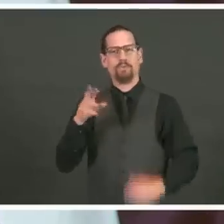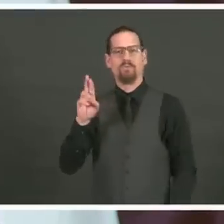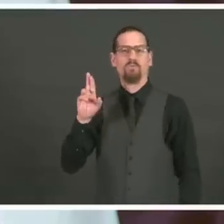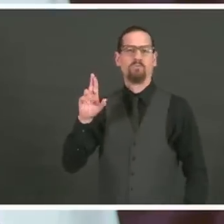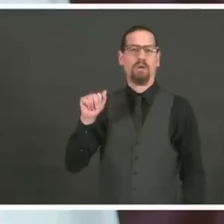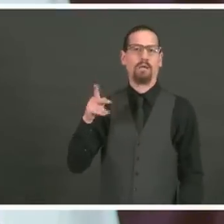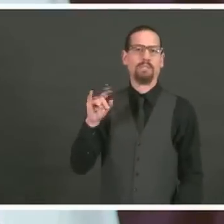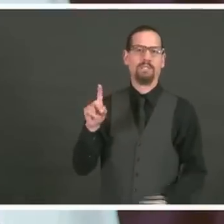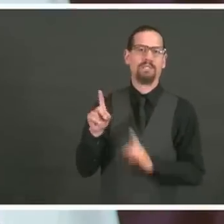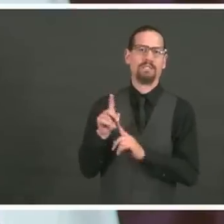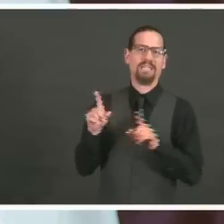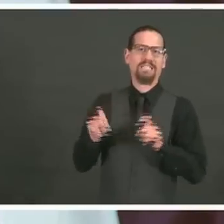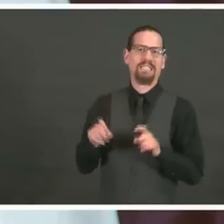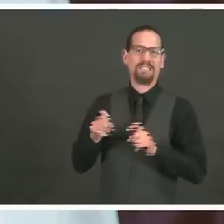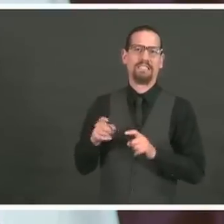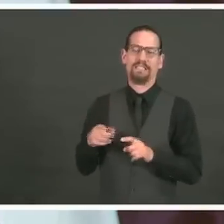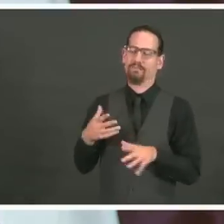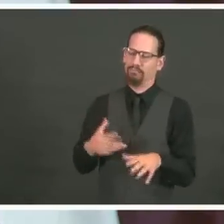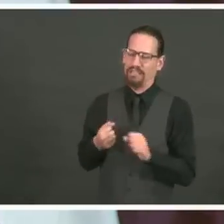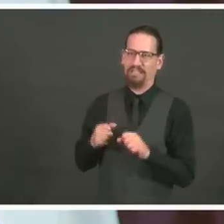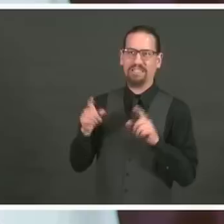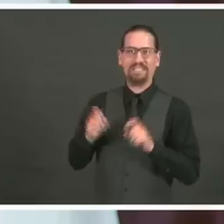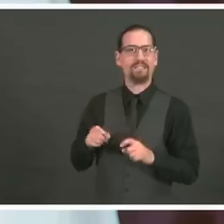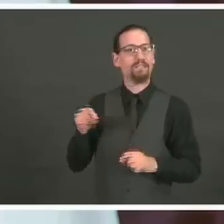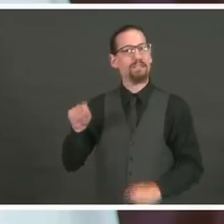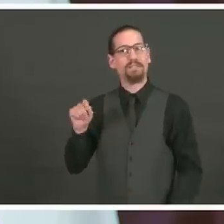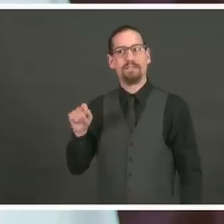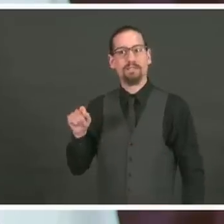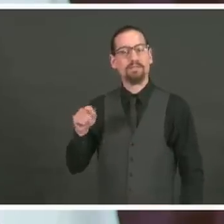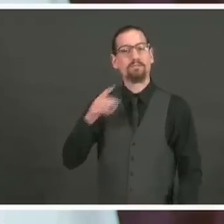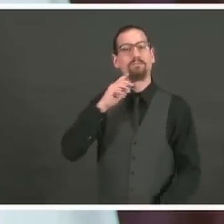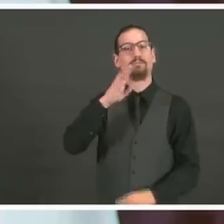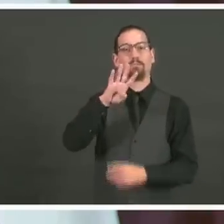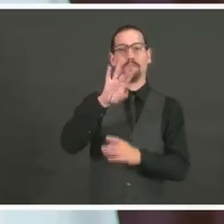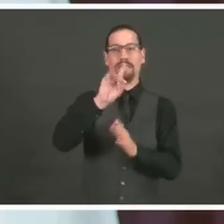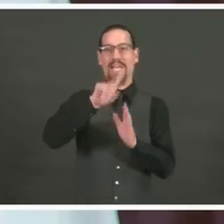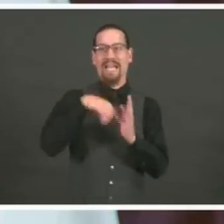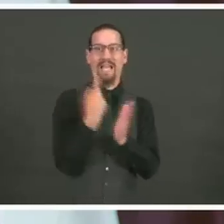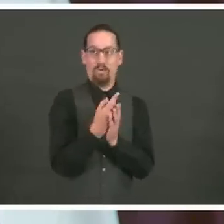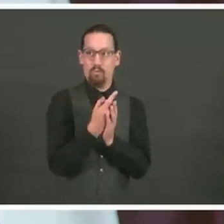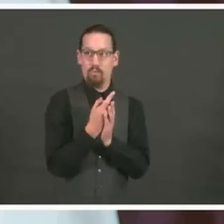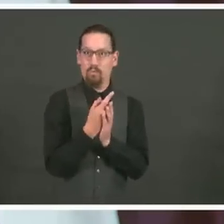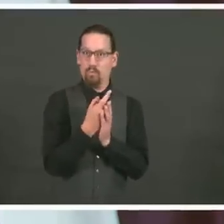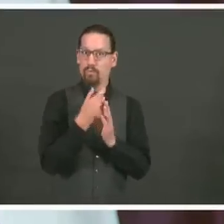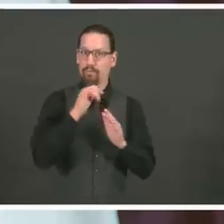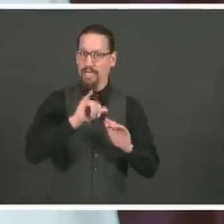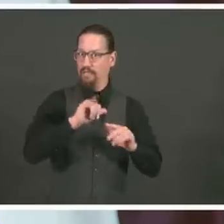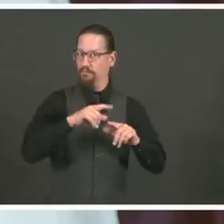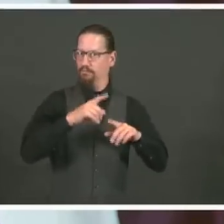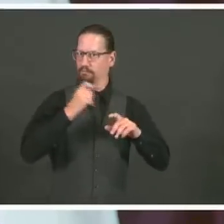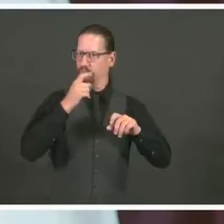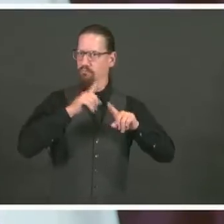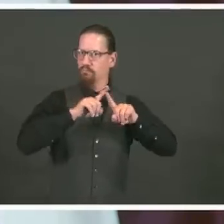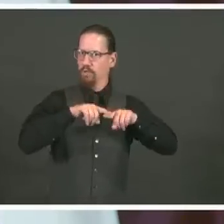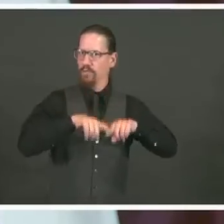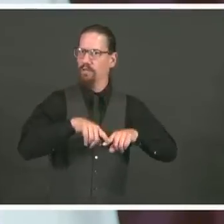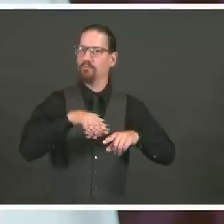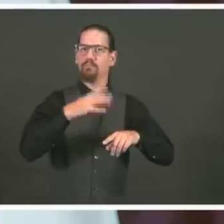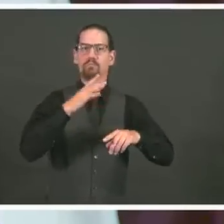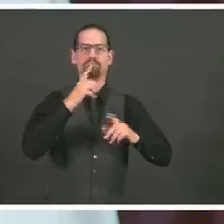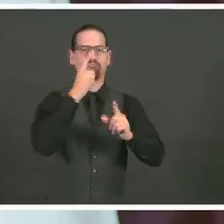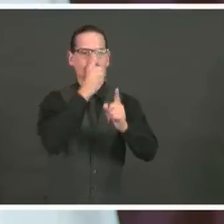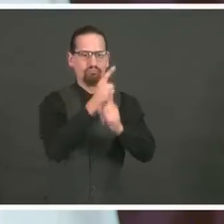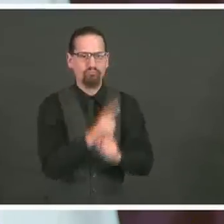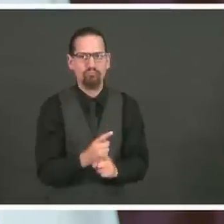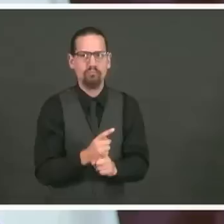tests that take the 48 hours are generally more reliable, accurate than the true rapid